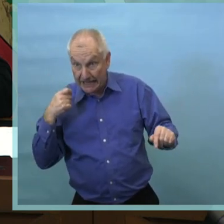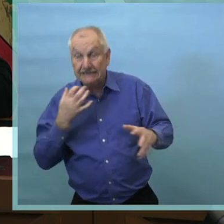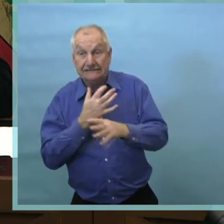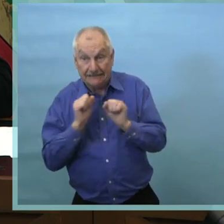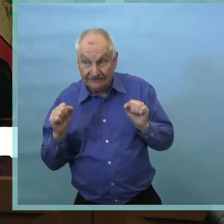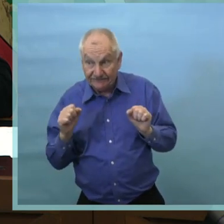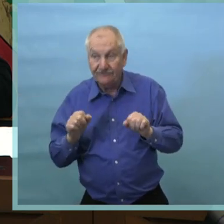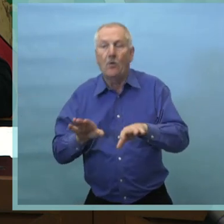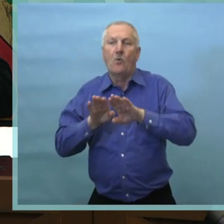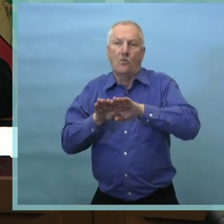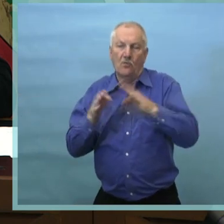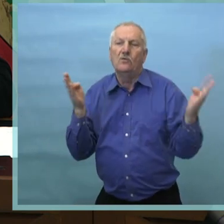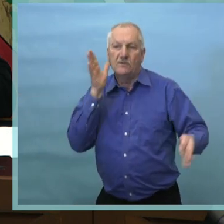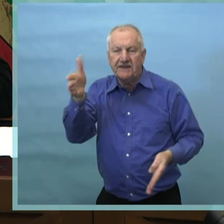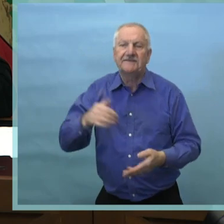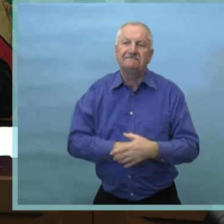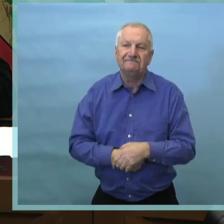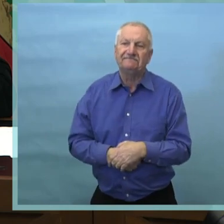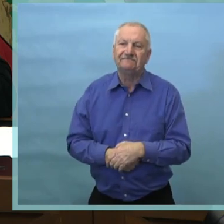Thank you. No follow-up.